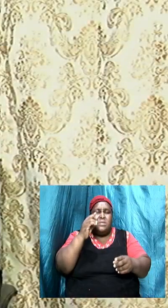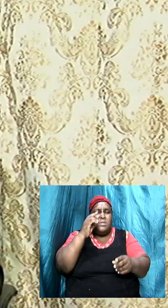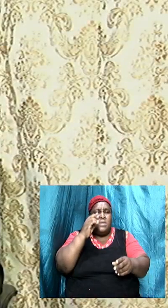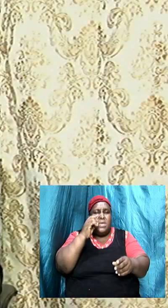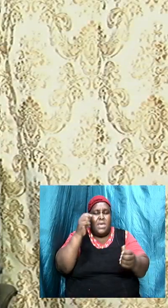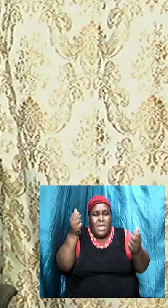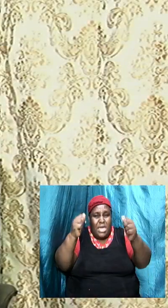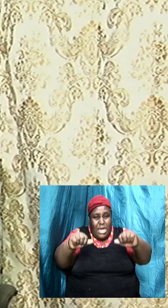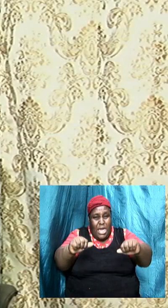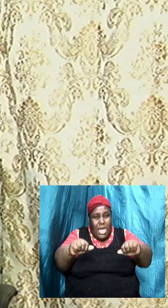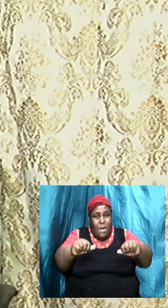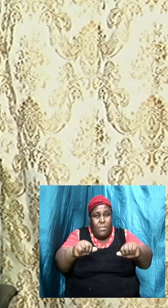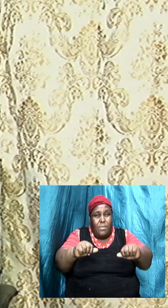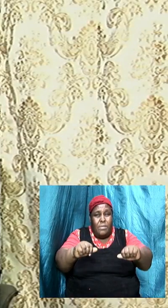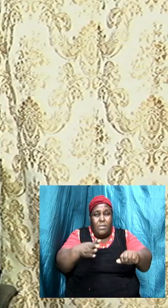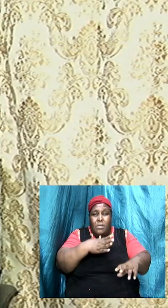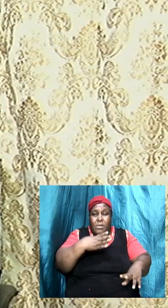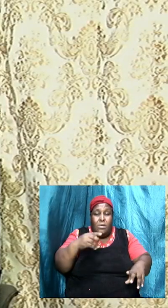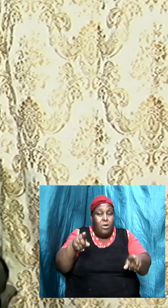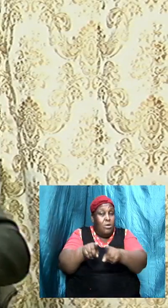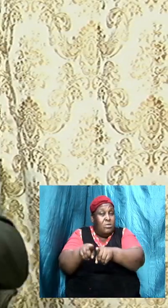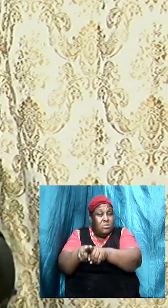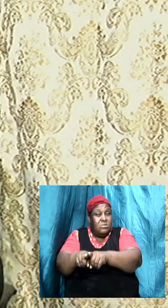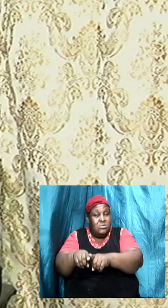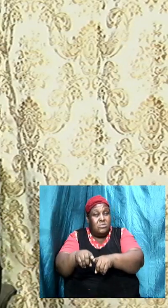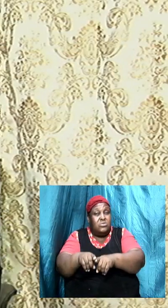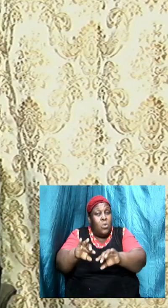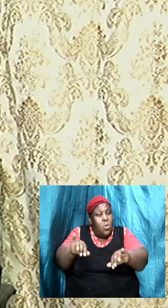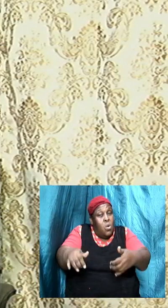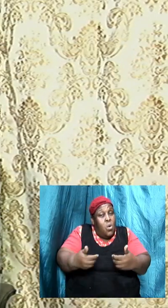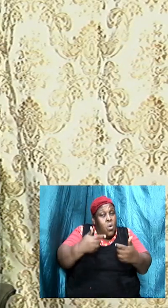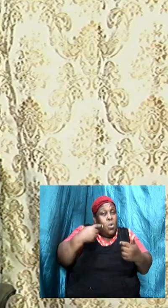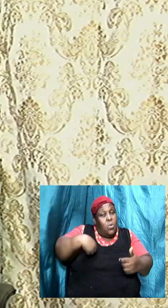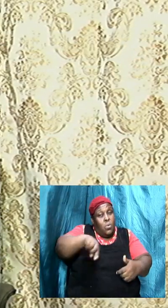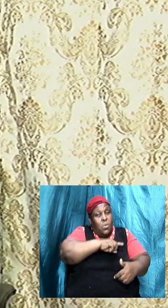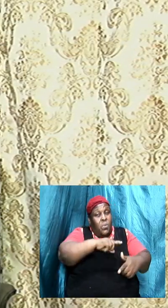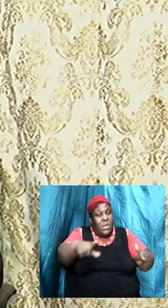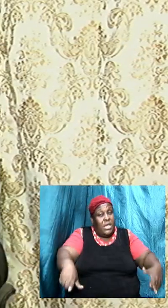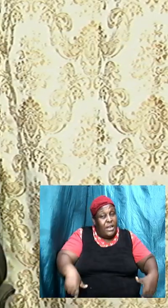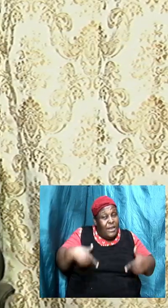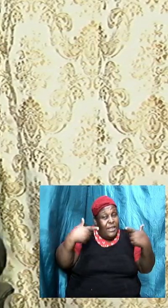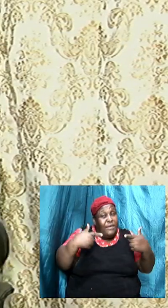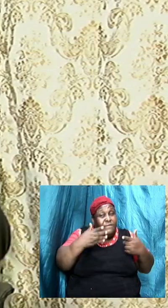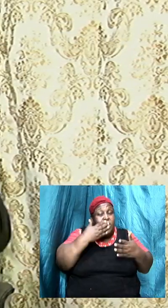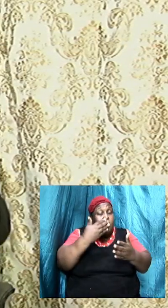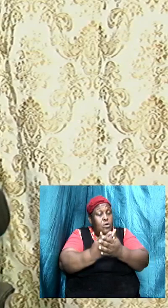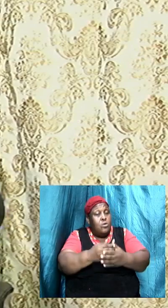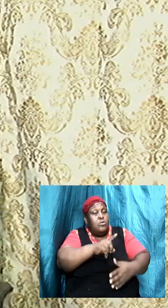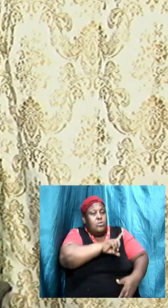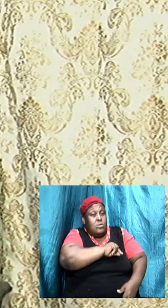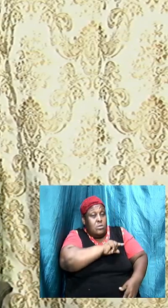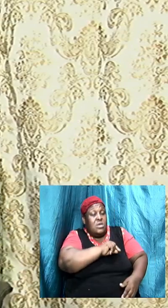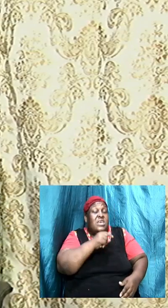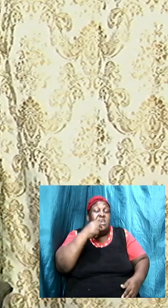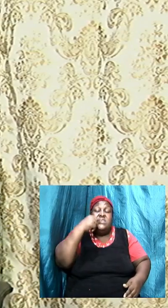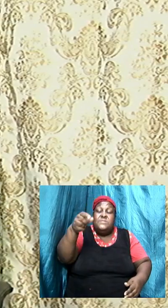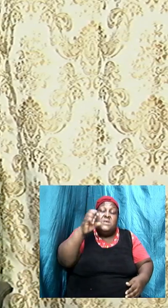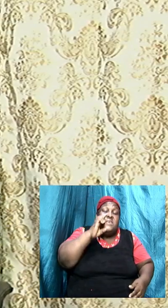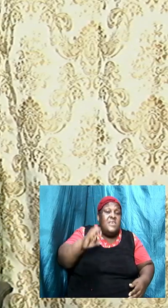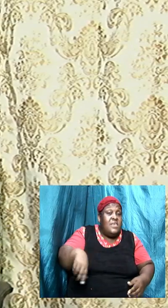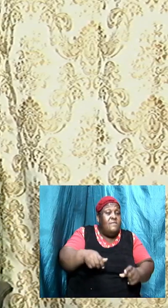man, but by our lifestyle, having a good conscience, Whereof they speak evil of